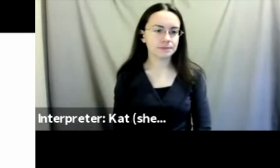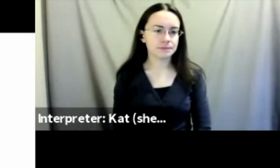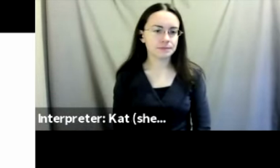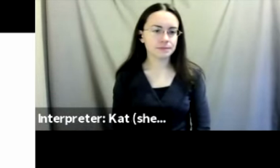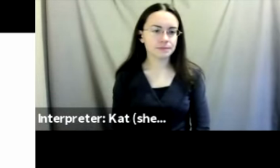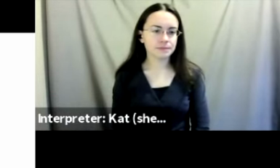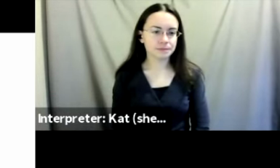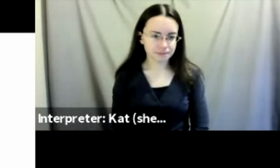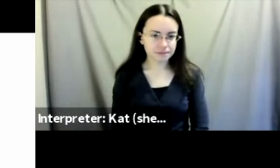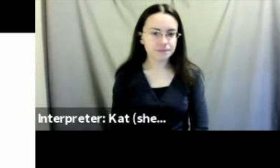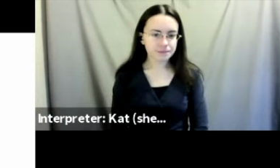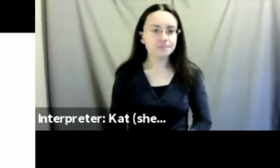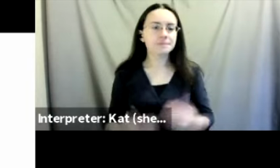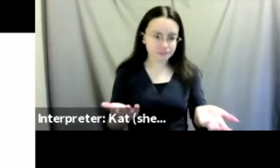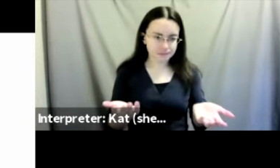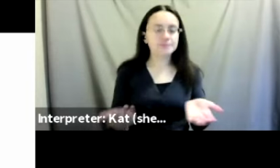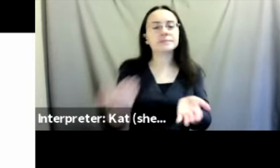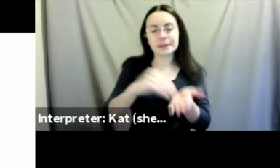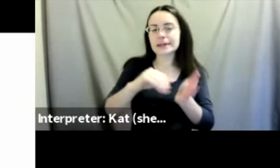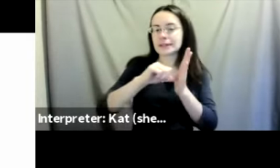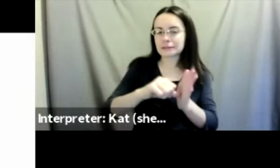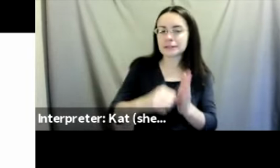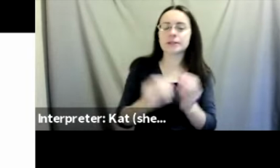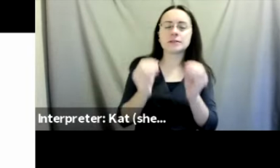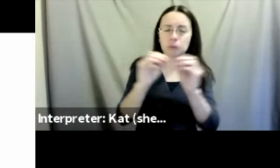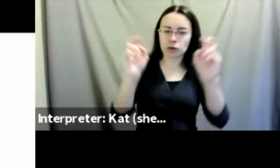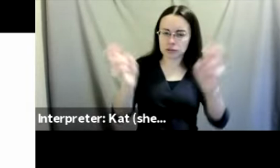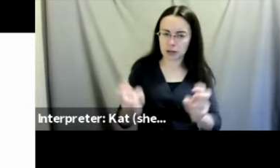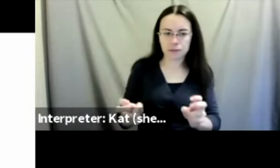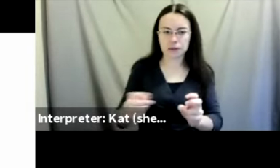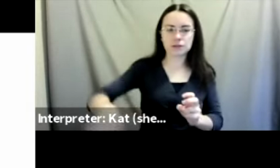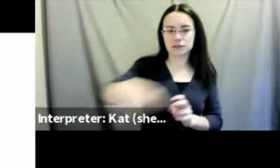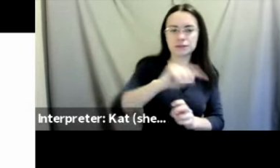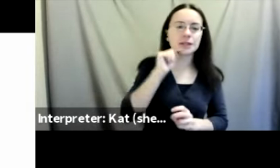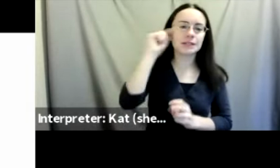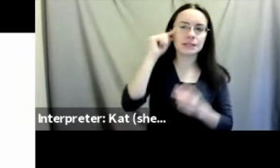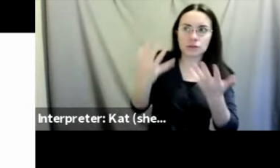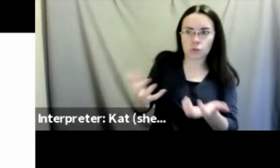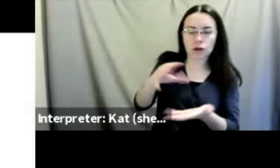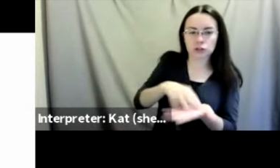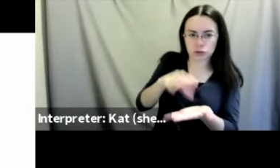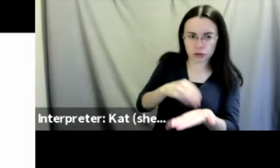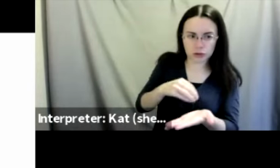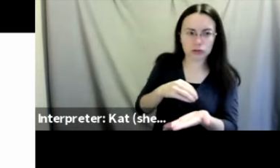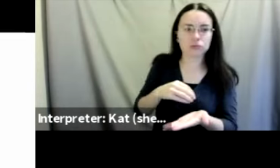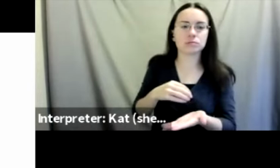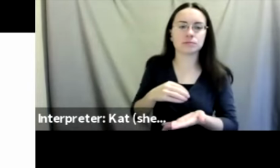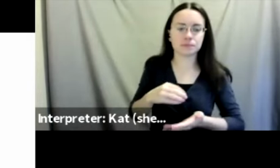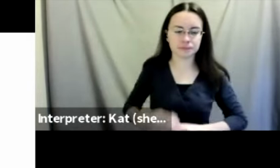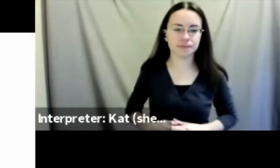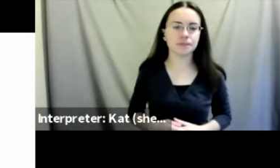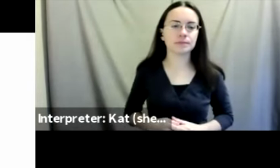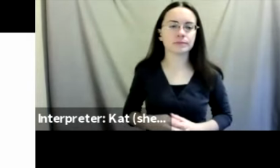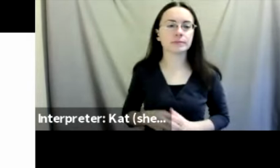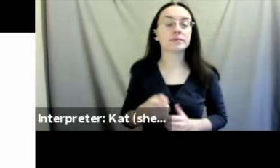This again highlights more topics that people wanted to learn from a community perspective. They are most